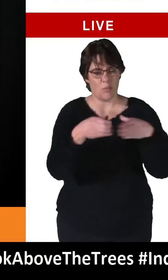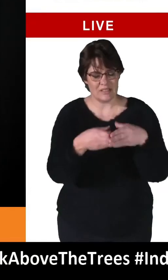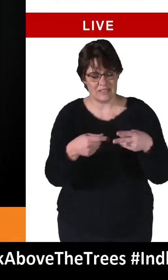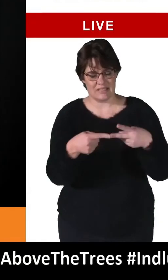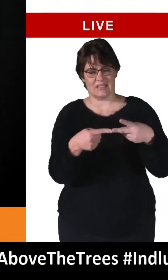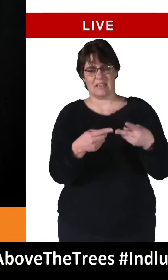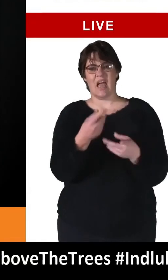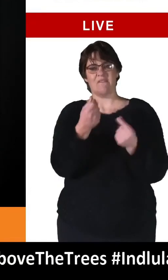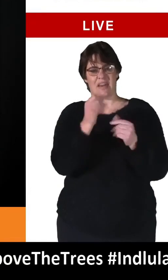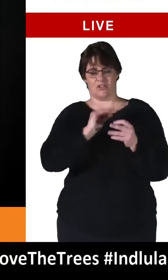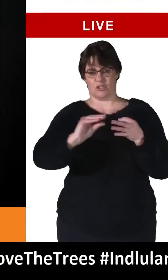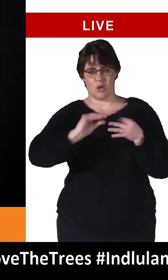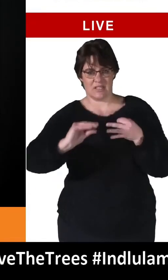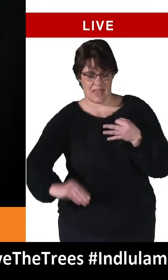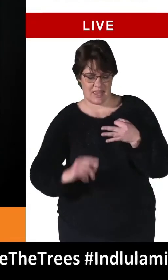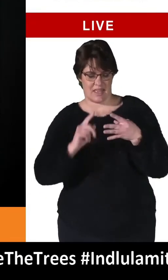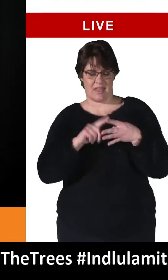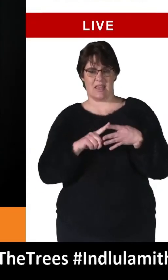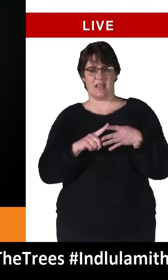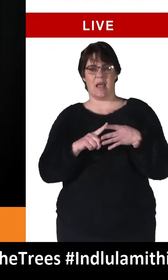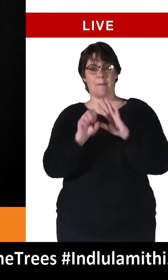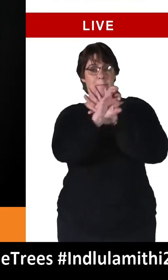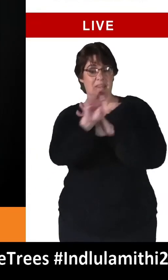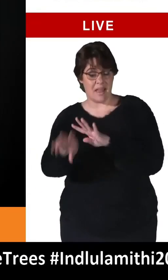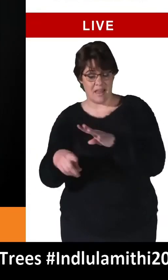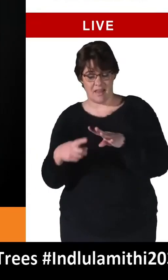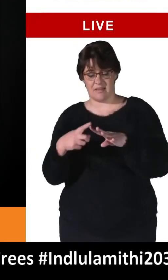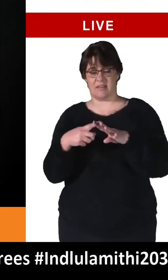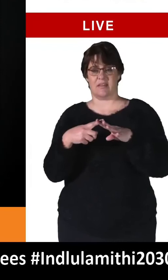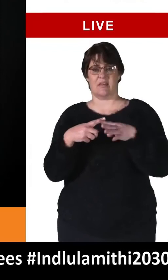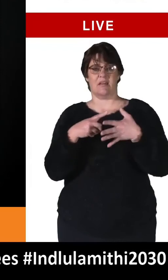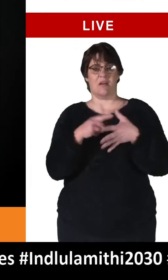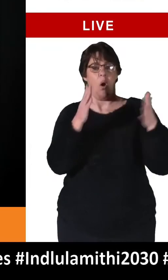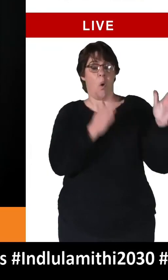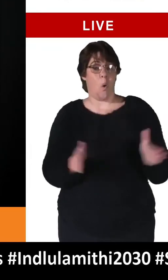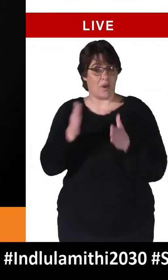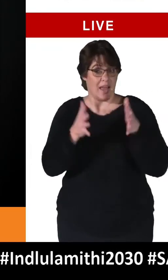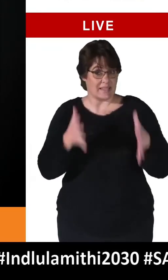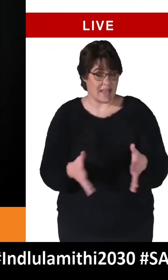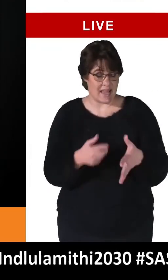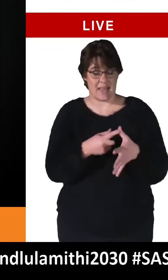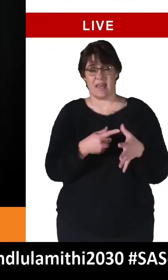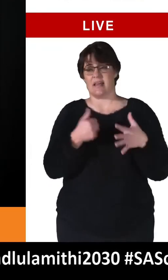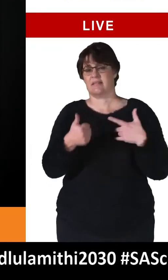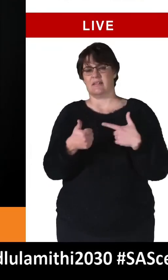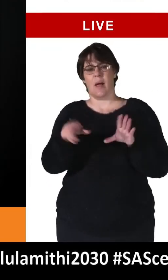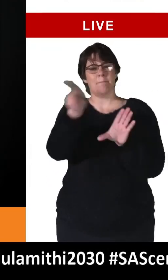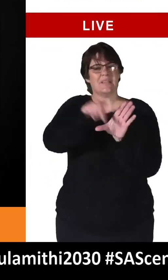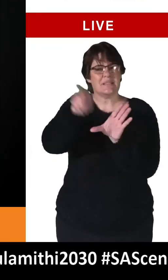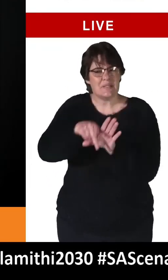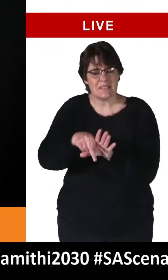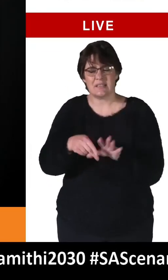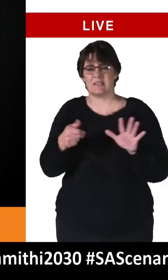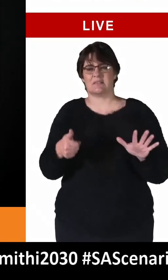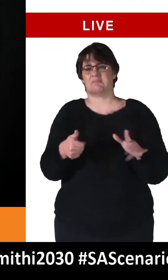the financial sponsors, the media, the organizers, the